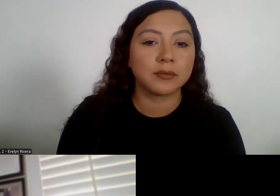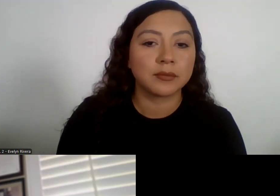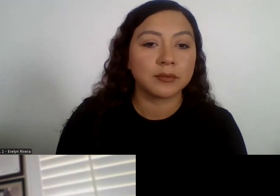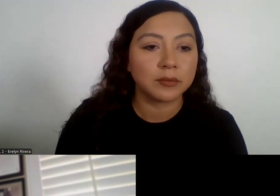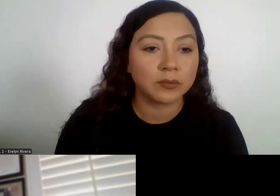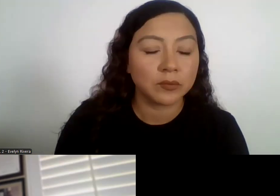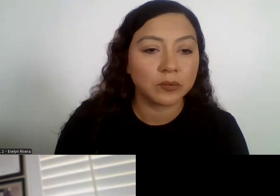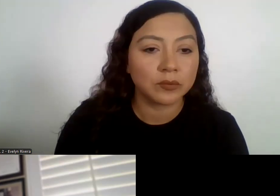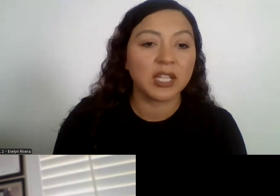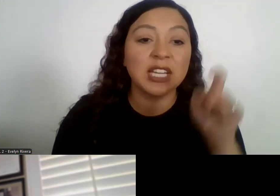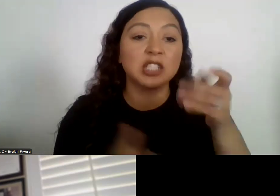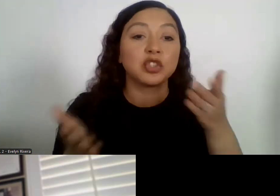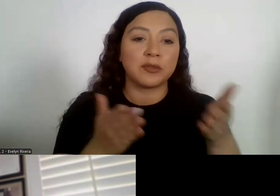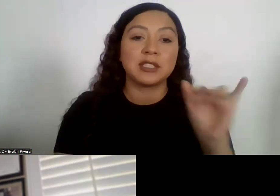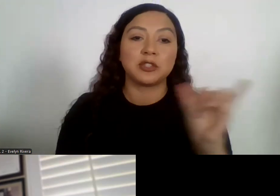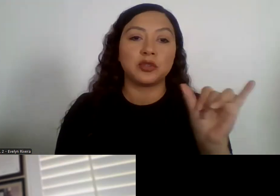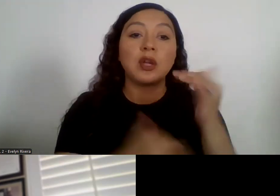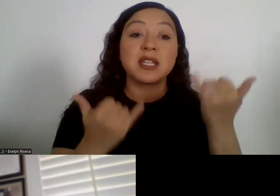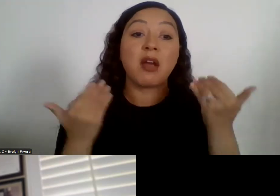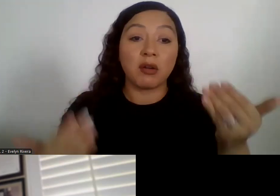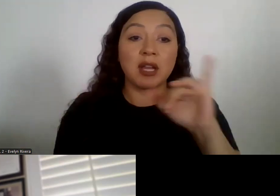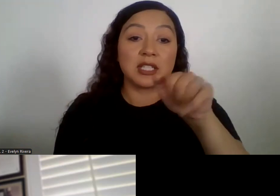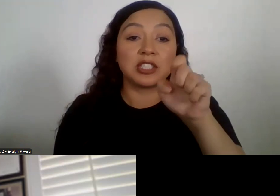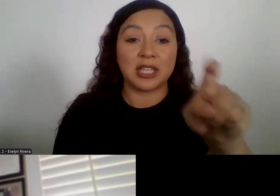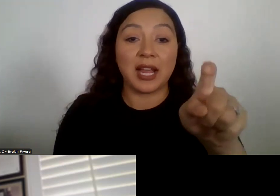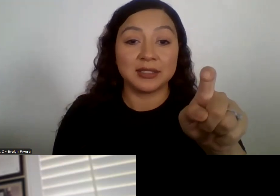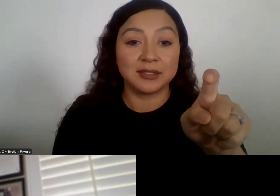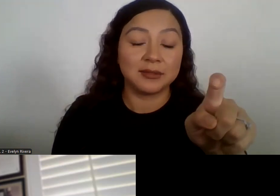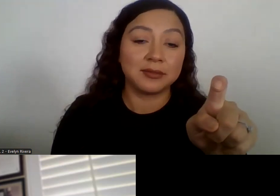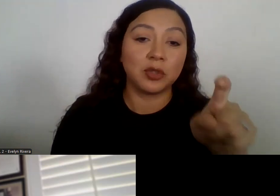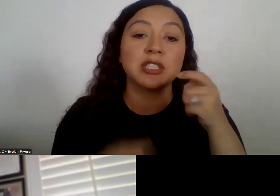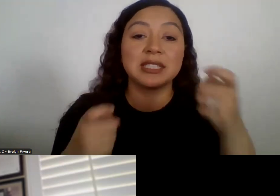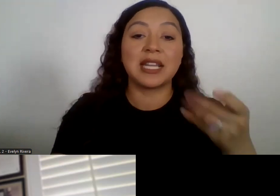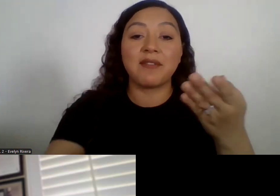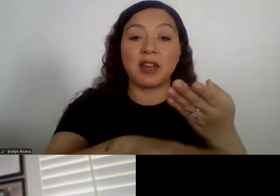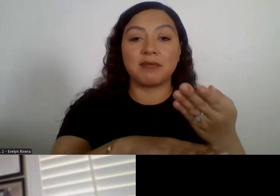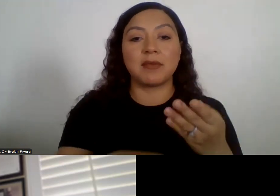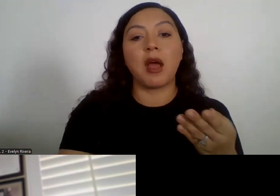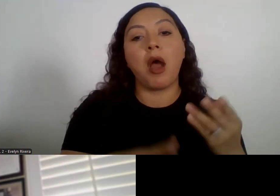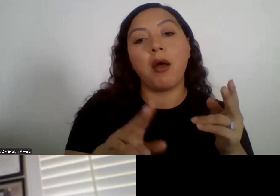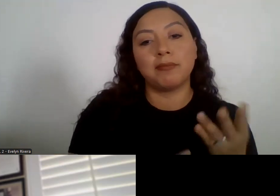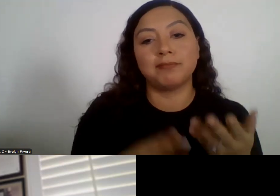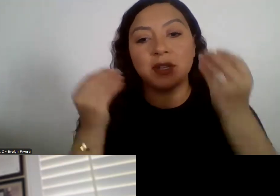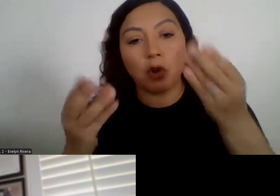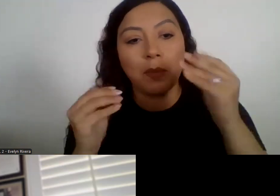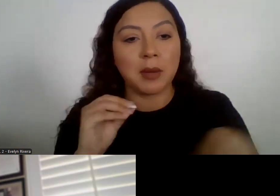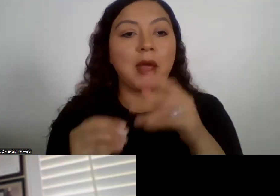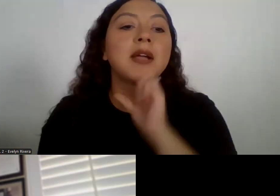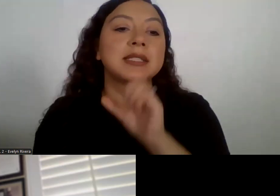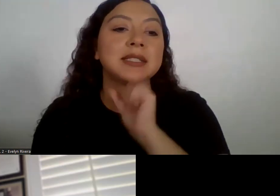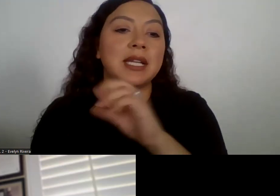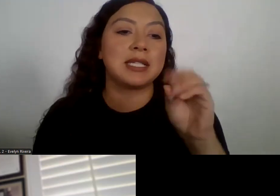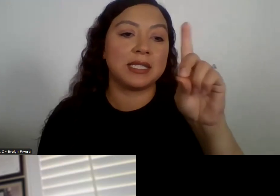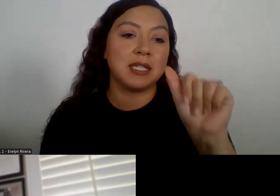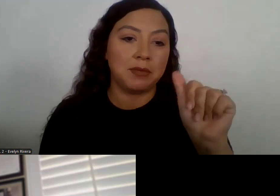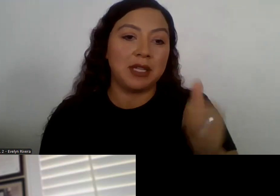services. So with that, Jax is going to give an update on our Aging and Disability Lived Experience Advisory Board and some of the key themes we've